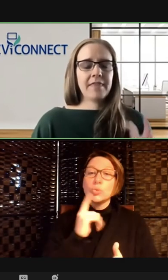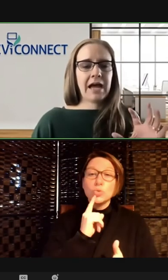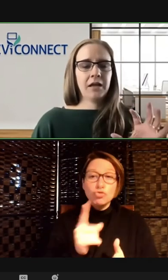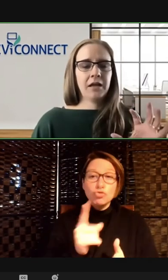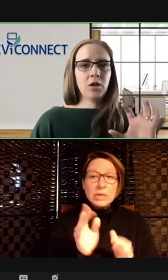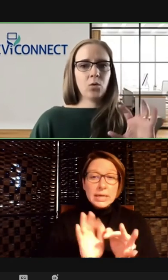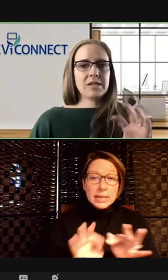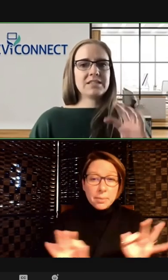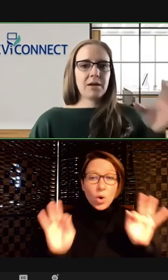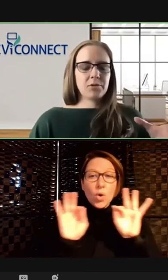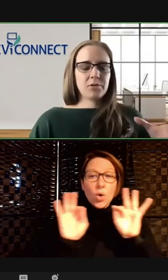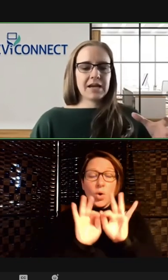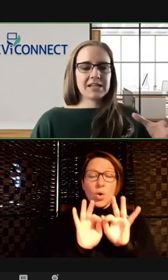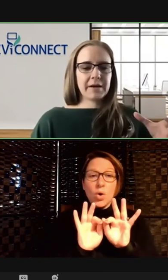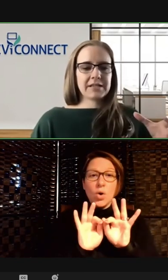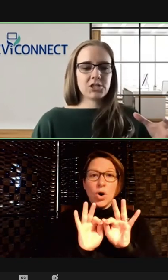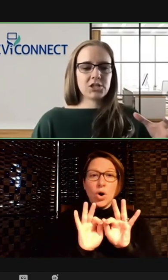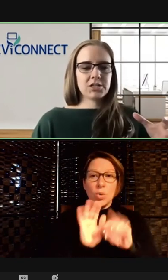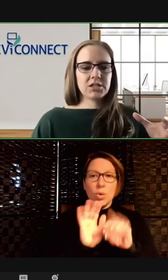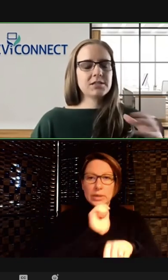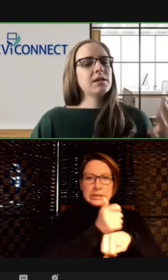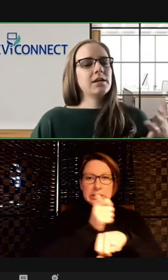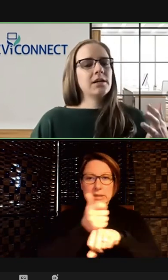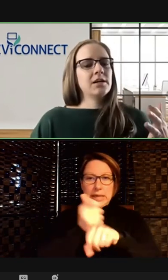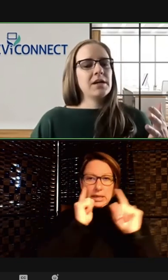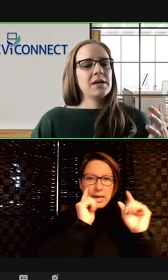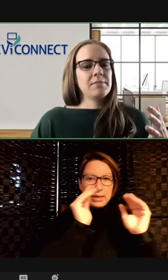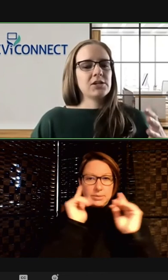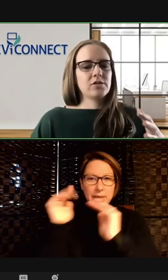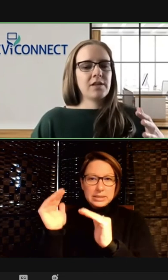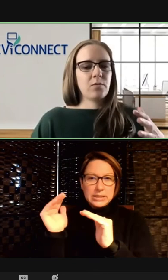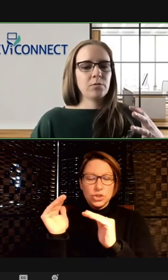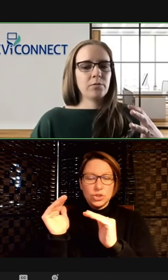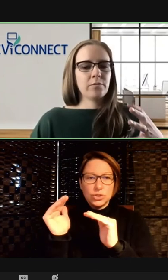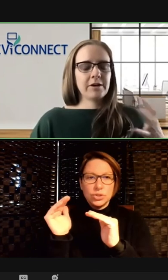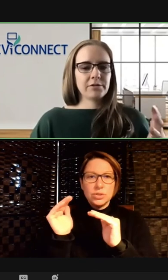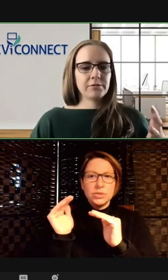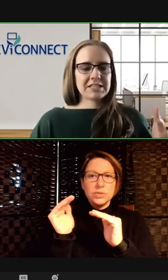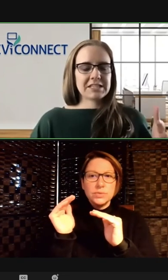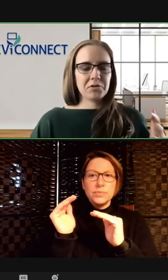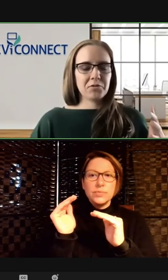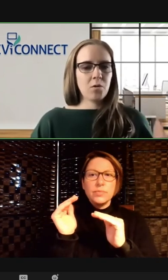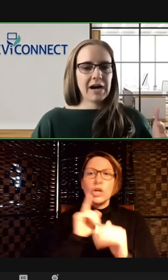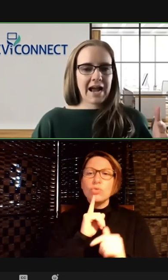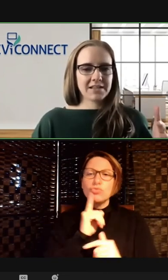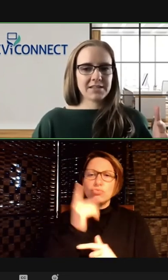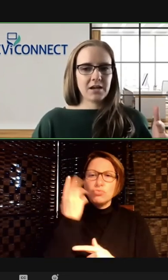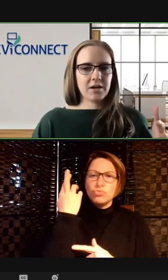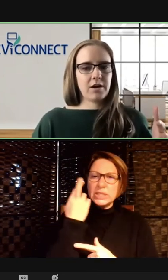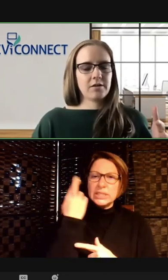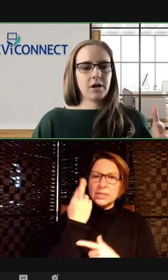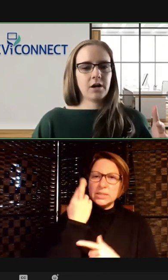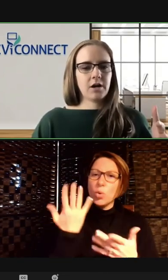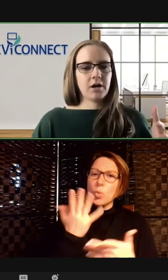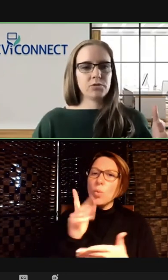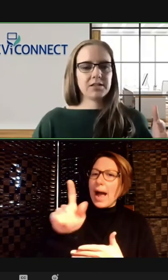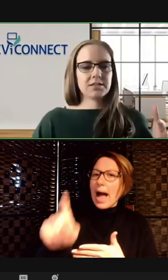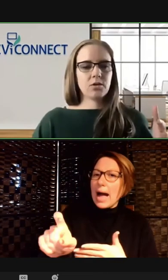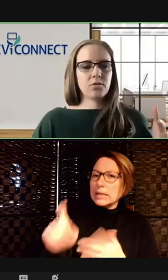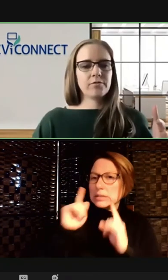important that we set up those expectations and make sure that we're very reasonable with what we're asking of